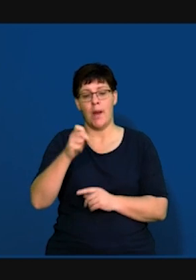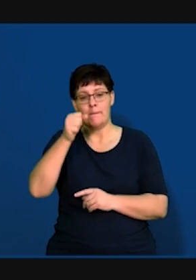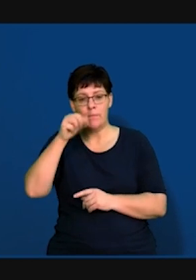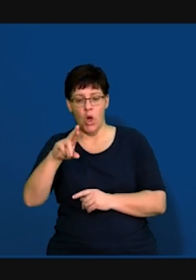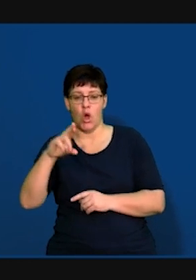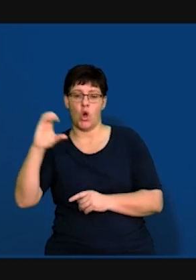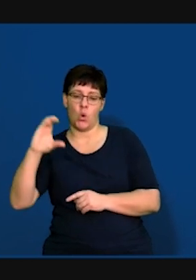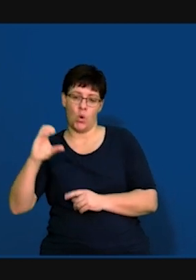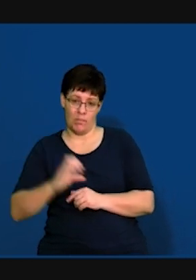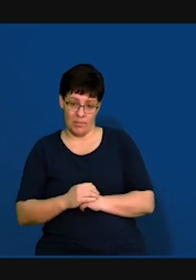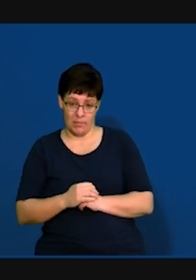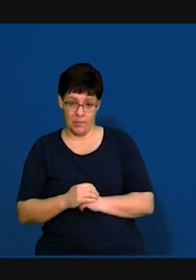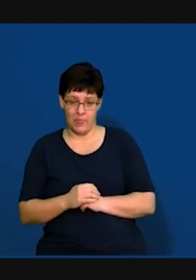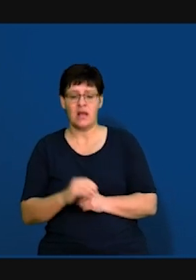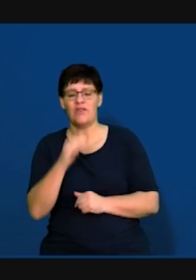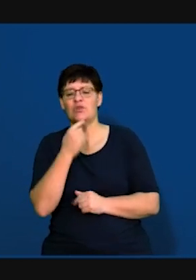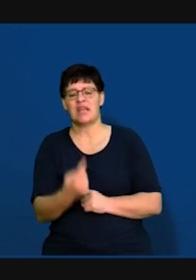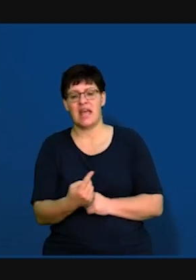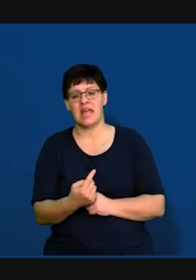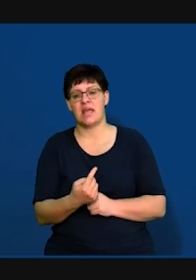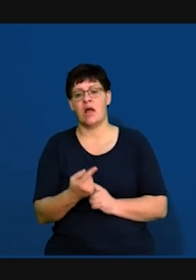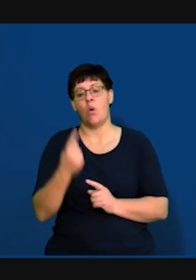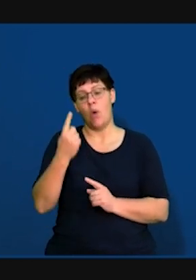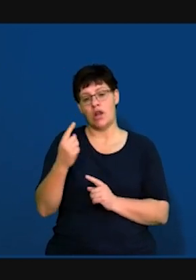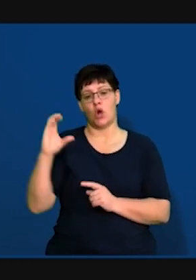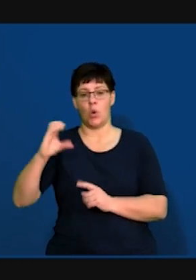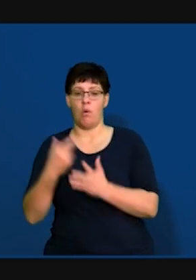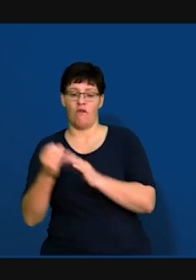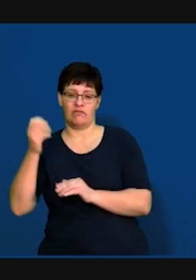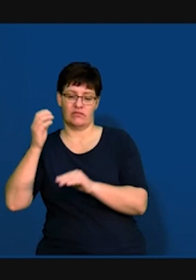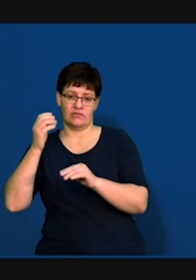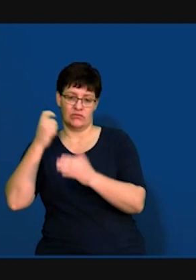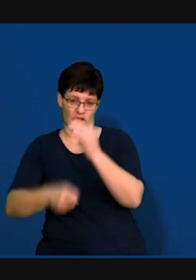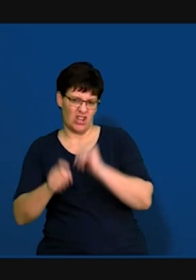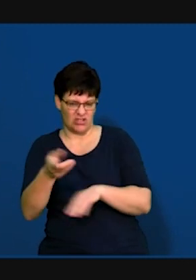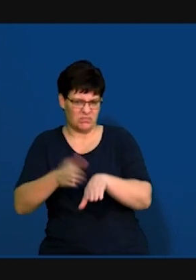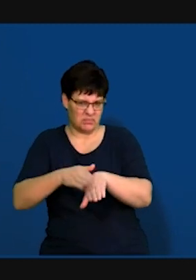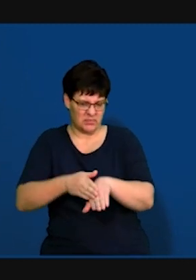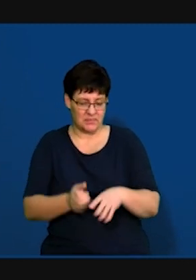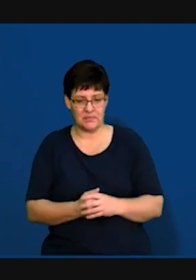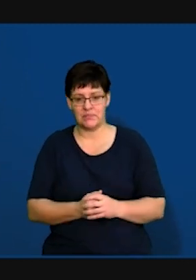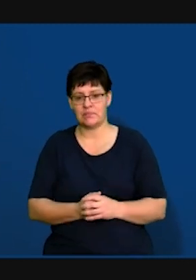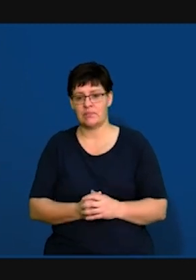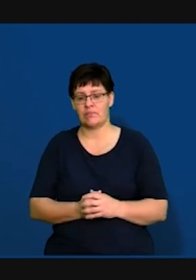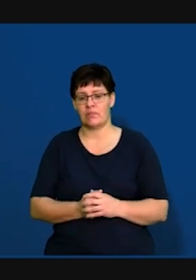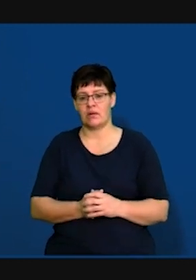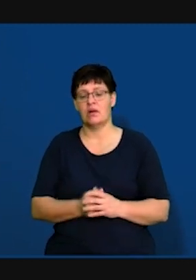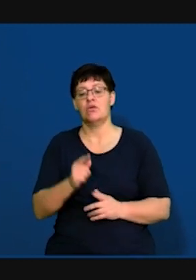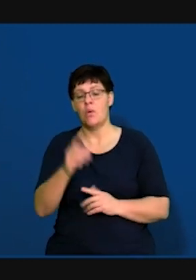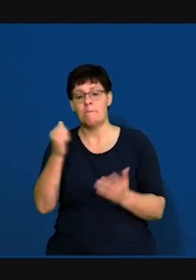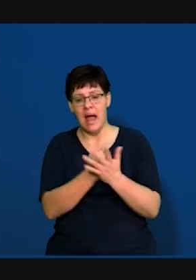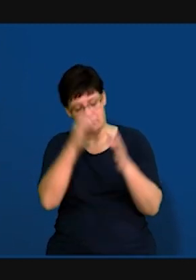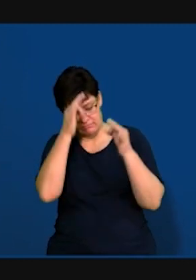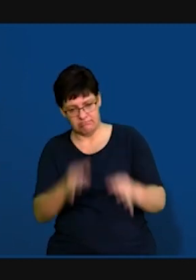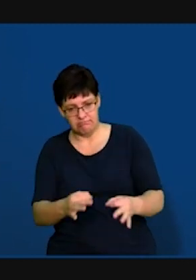about per coulomb, we're talking about a 1 coulomb of charge. Okay? So we also need to be able to determine